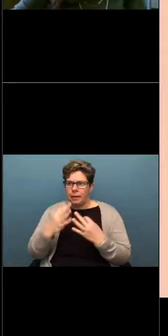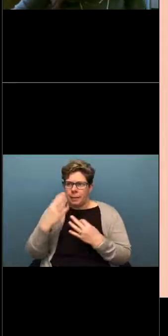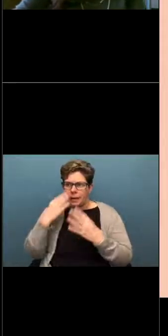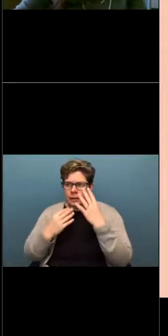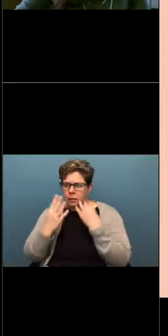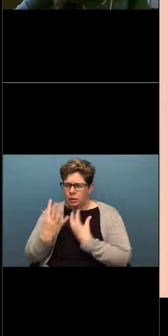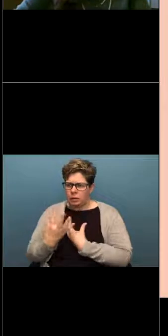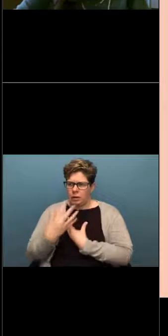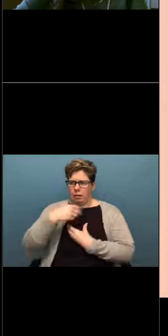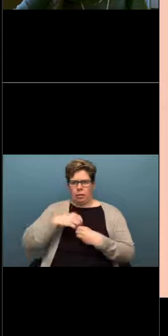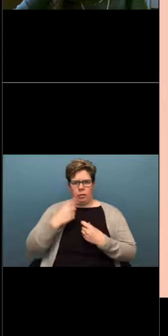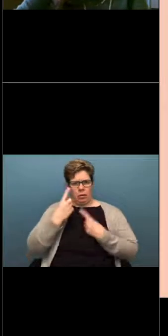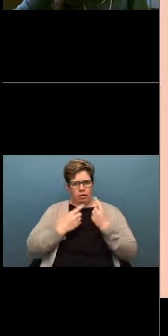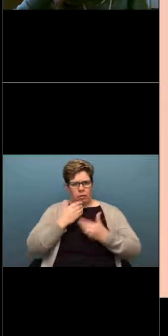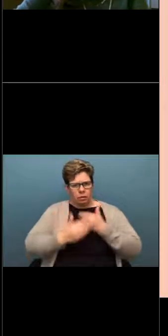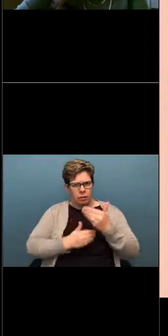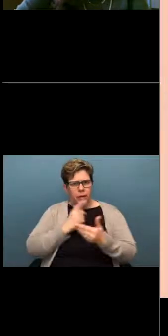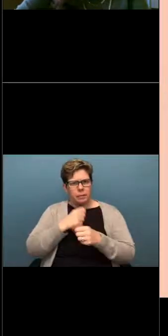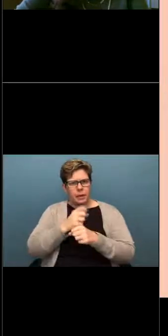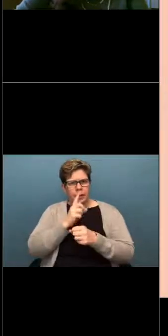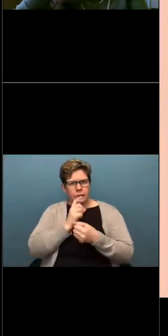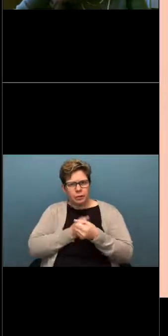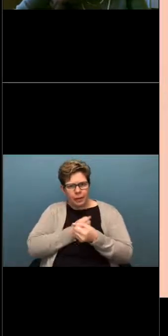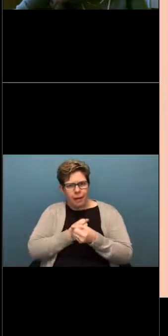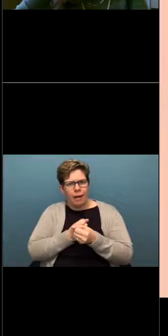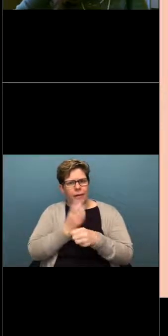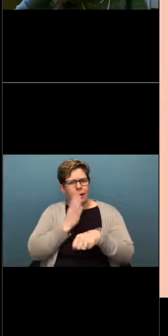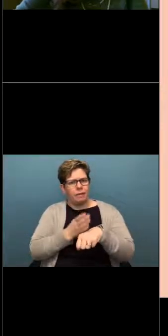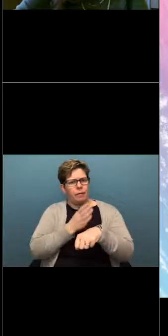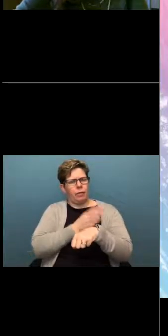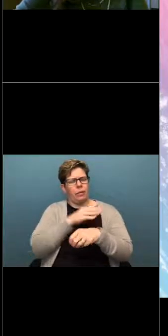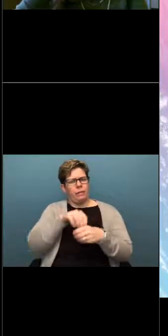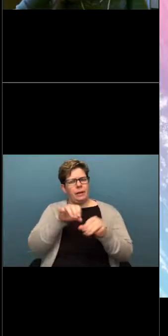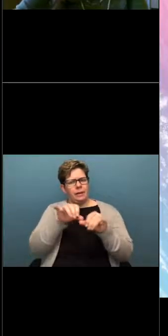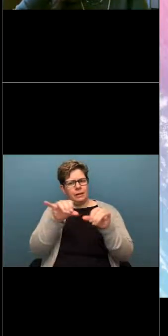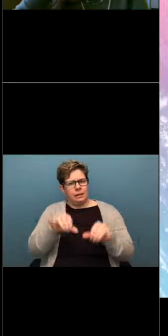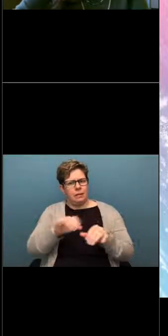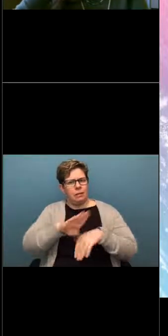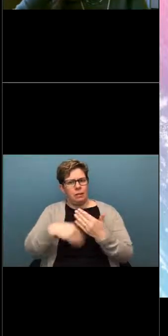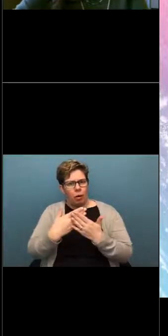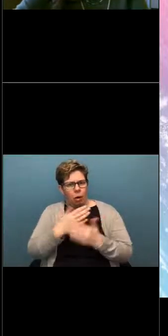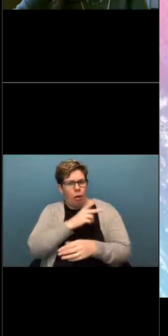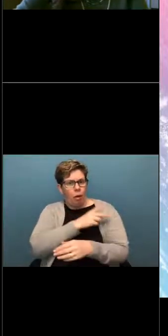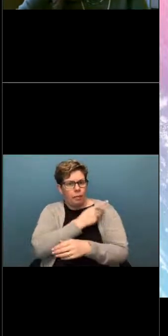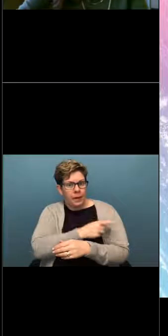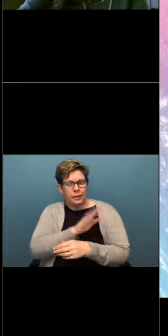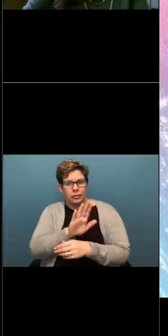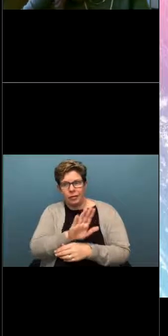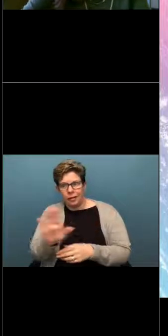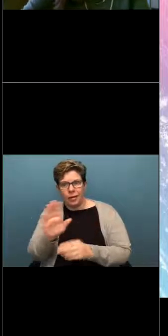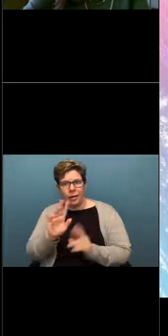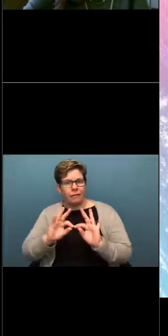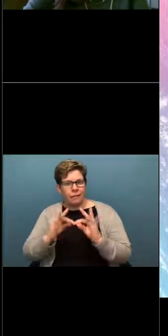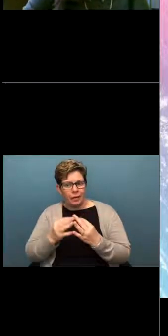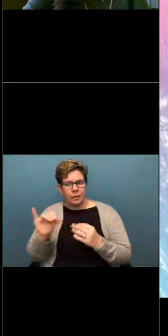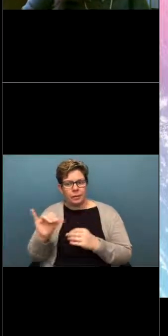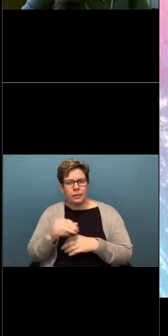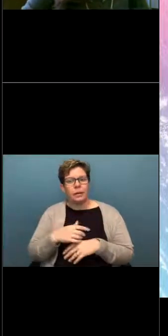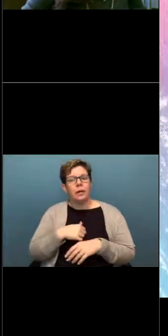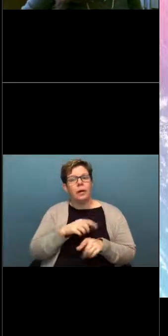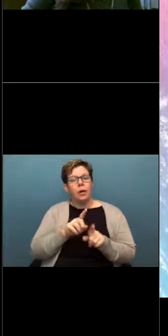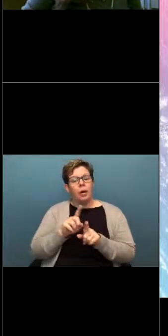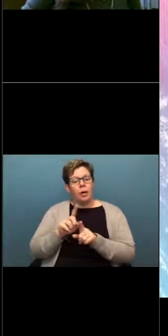ensure we're advocating for improvements for patients and families receiving care. On a personal note, I'm also the family of